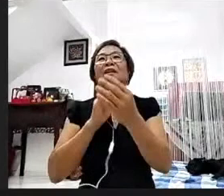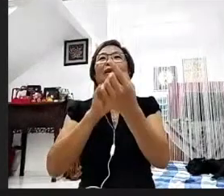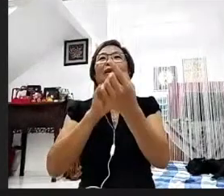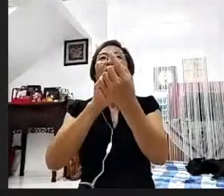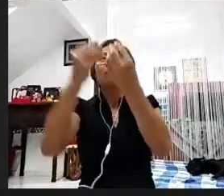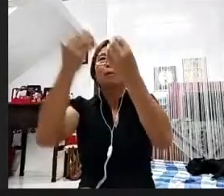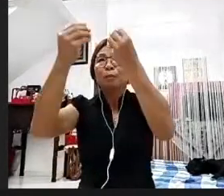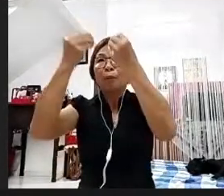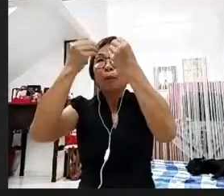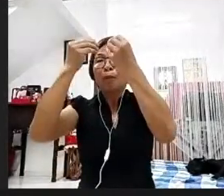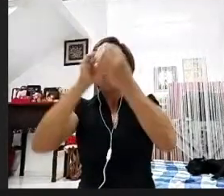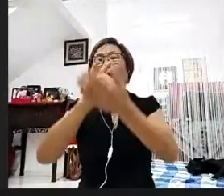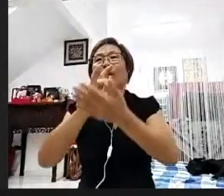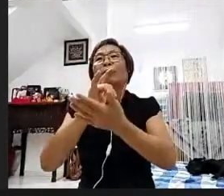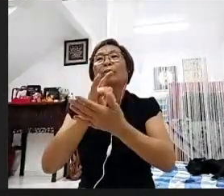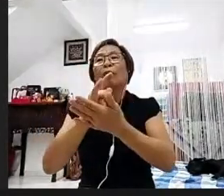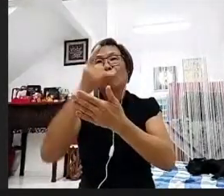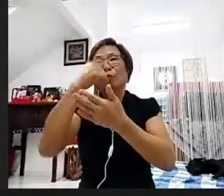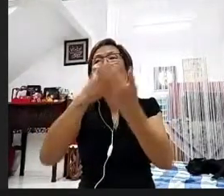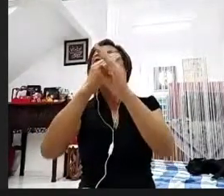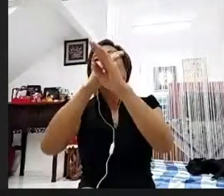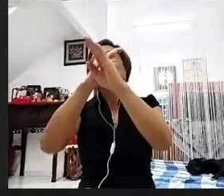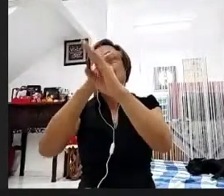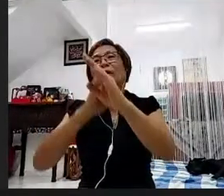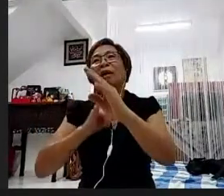saranang gacchami.